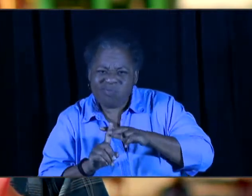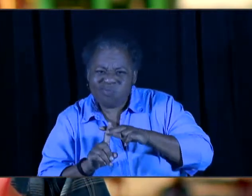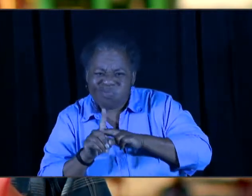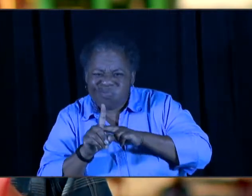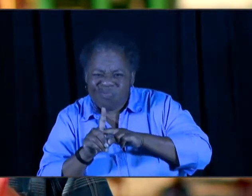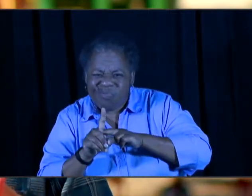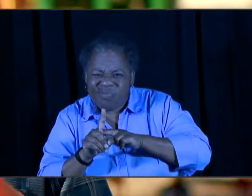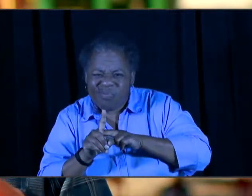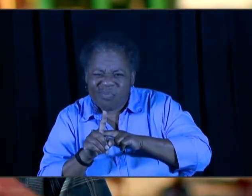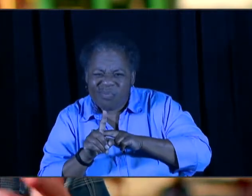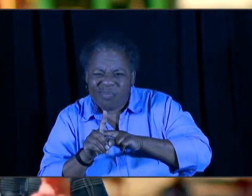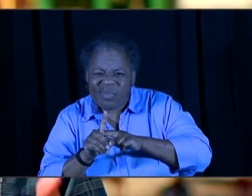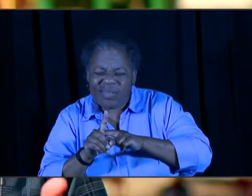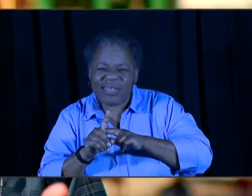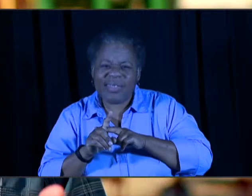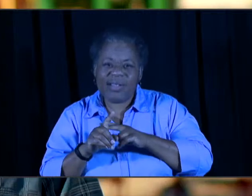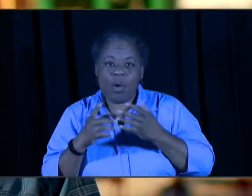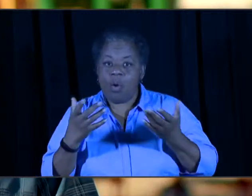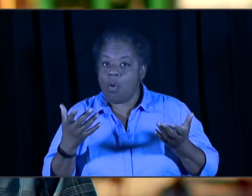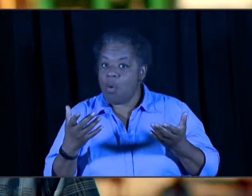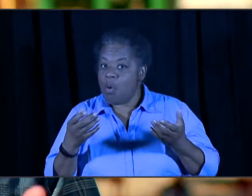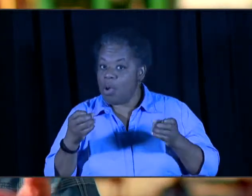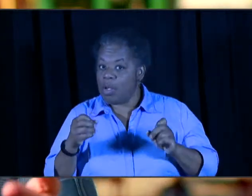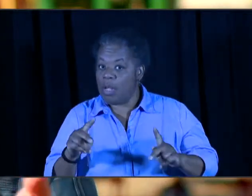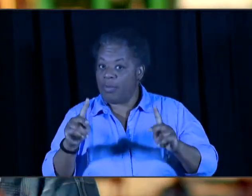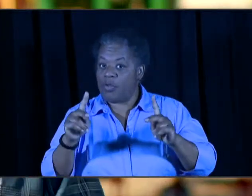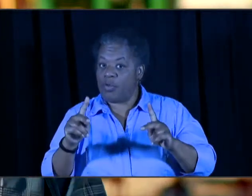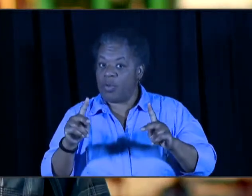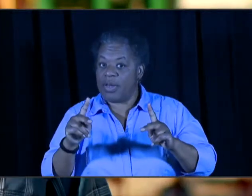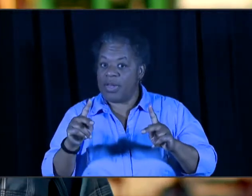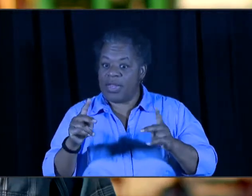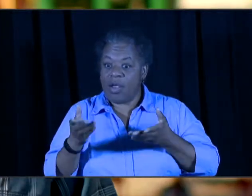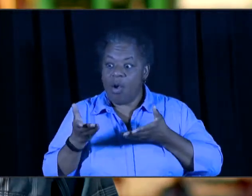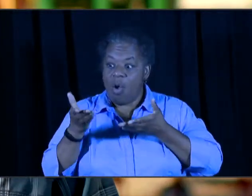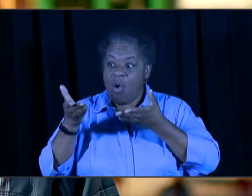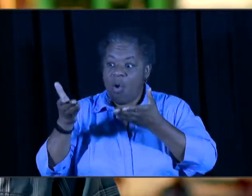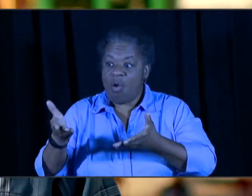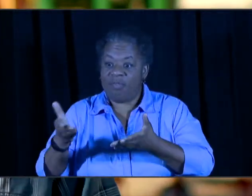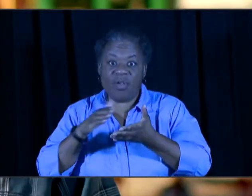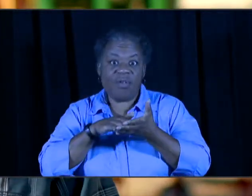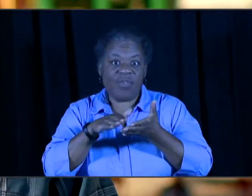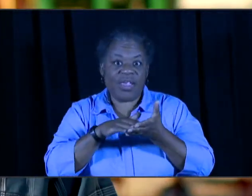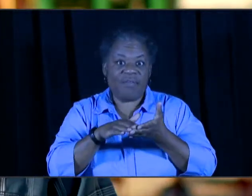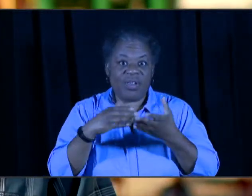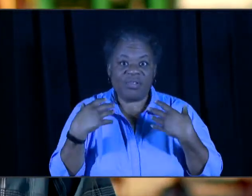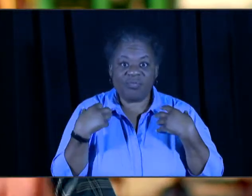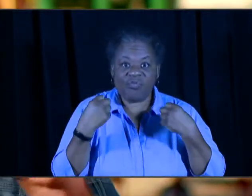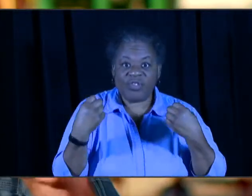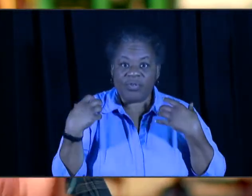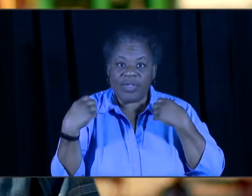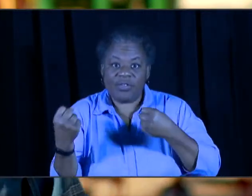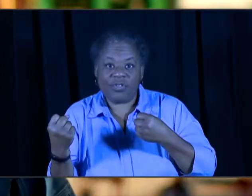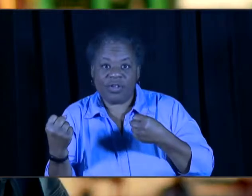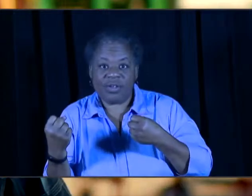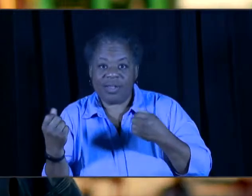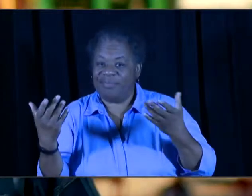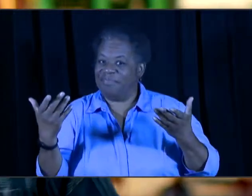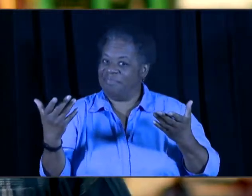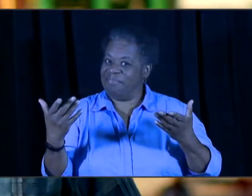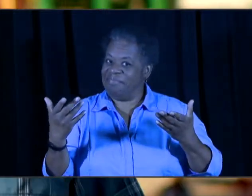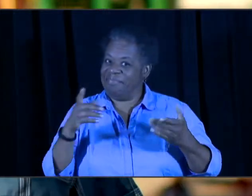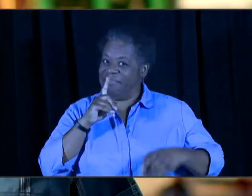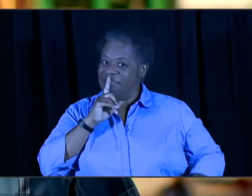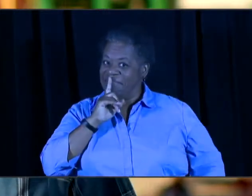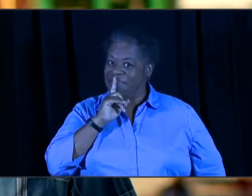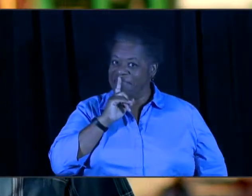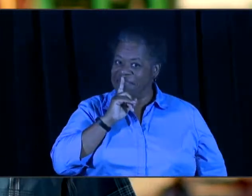fester? Or will there be an opportunity and an offer of forgiveness and restoration? Well, I don't want to give any of the